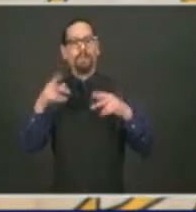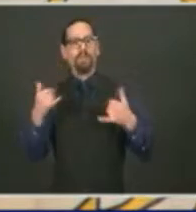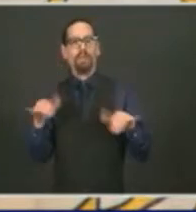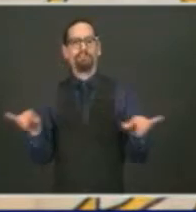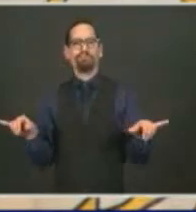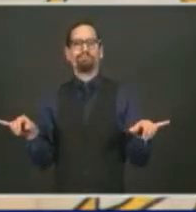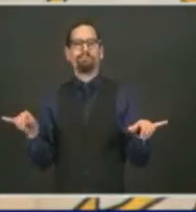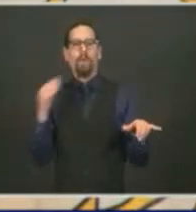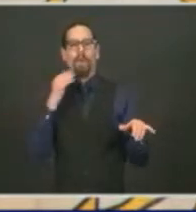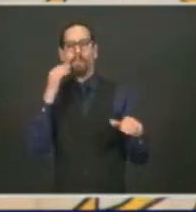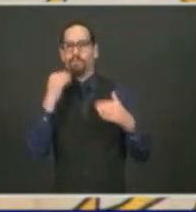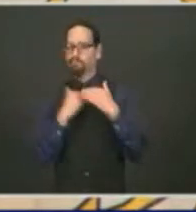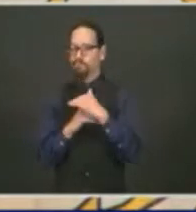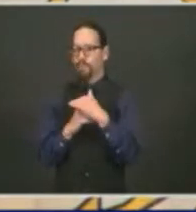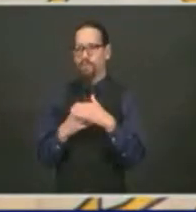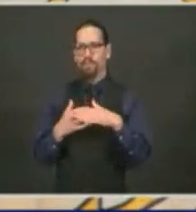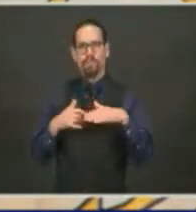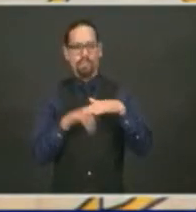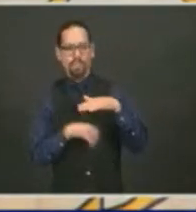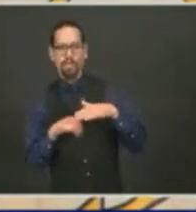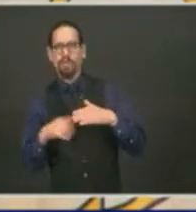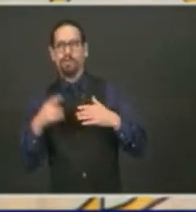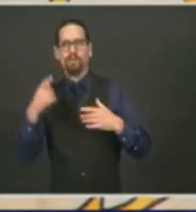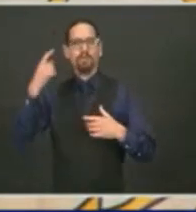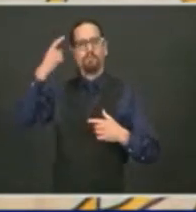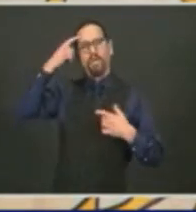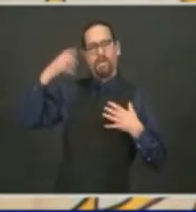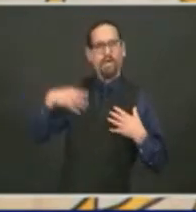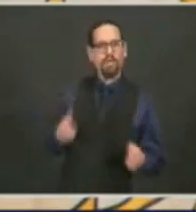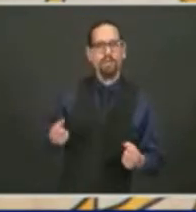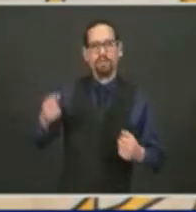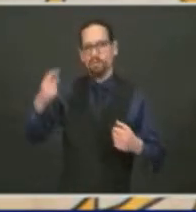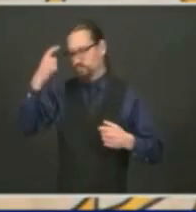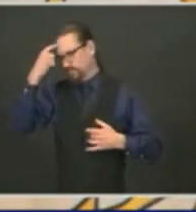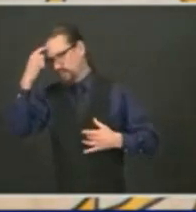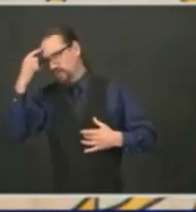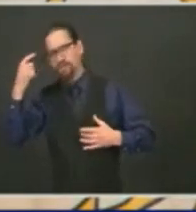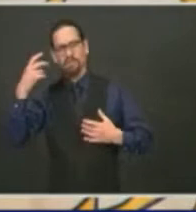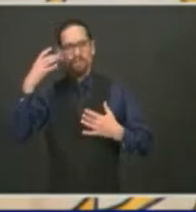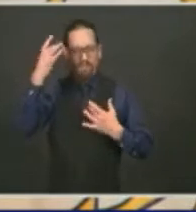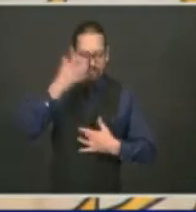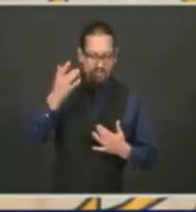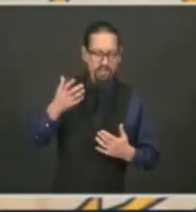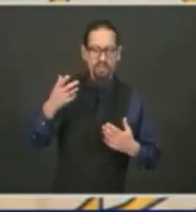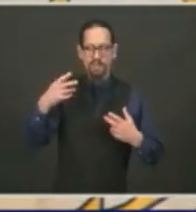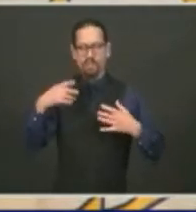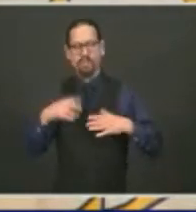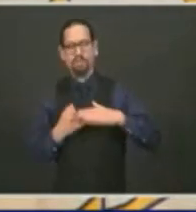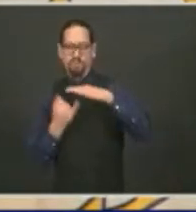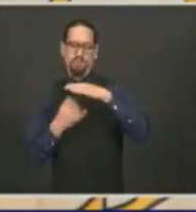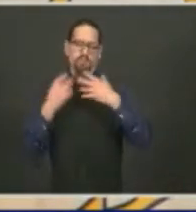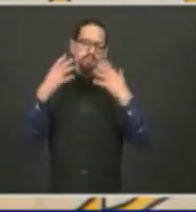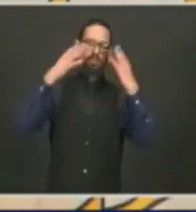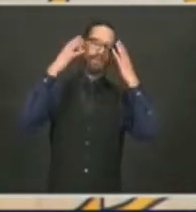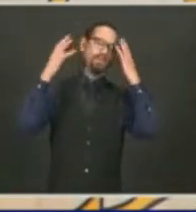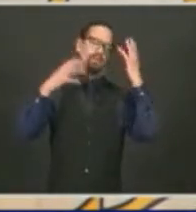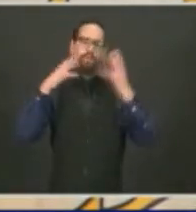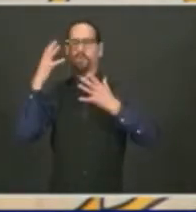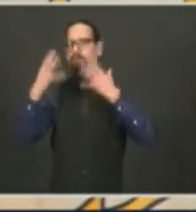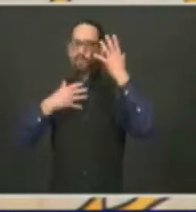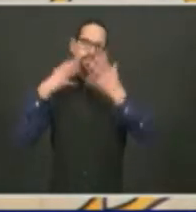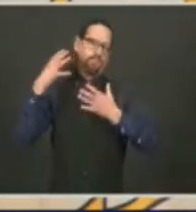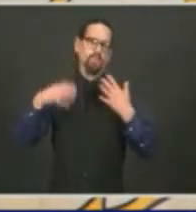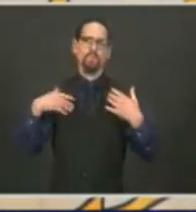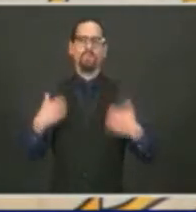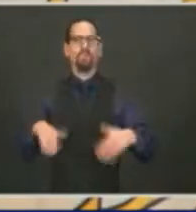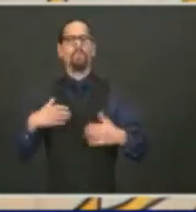Mental illness, depression is through the roof. People are isolated, they're alone. It's also been hard to go see a therapist,